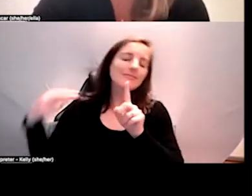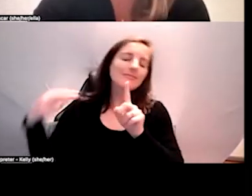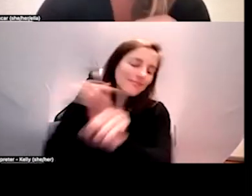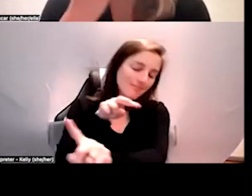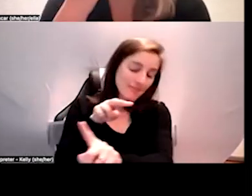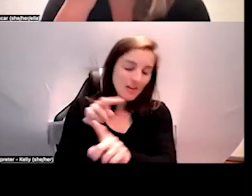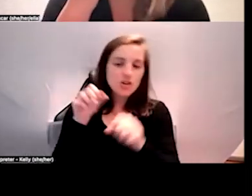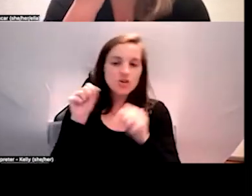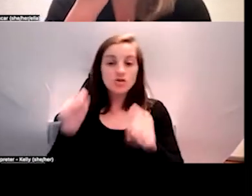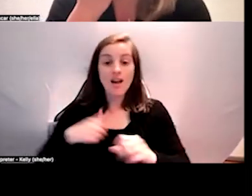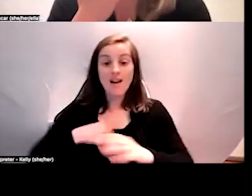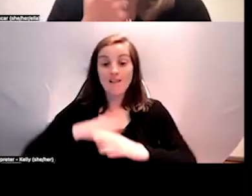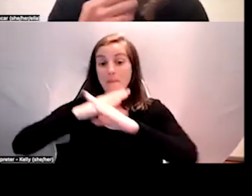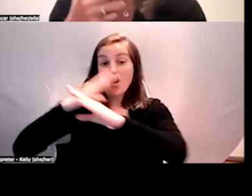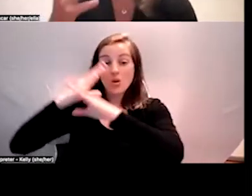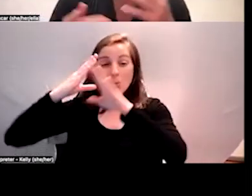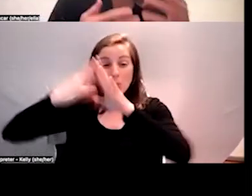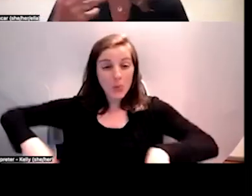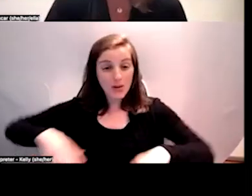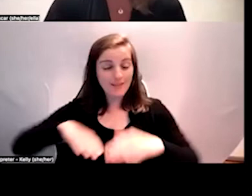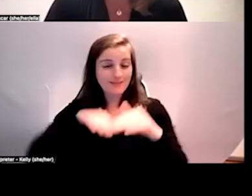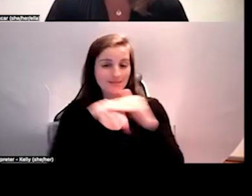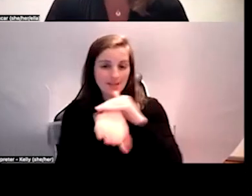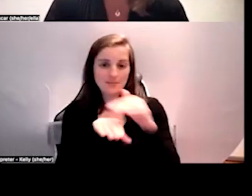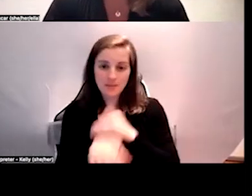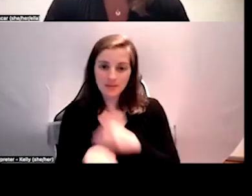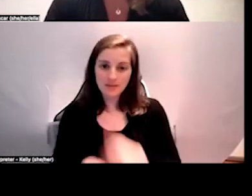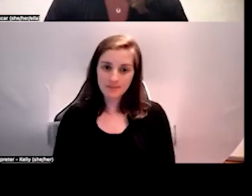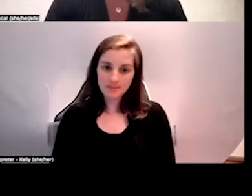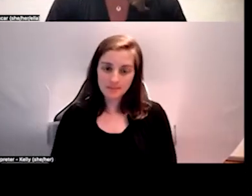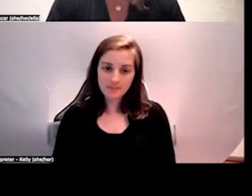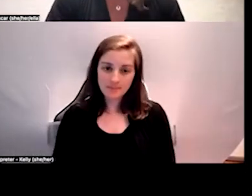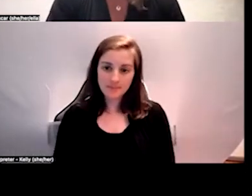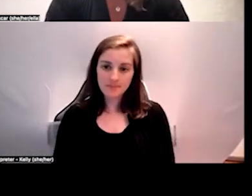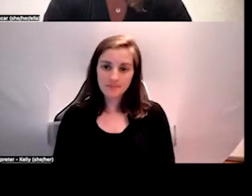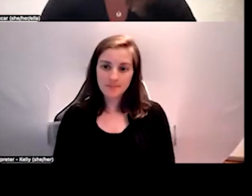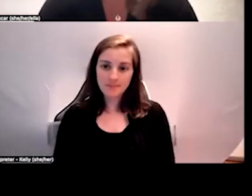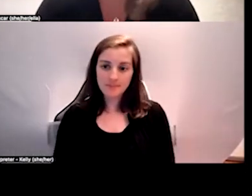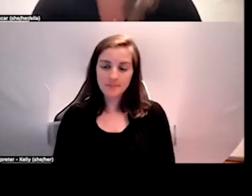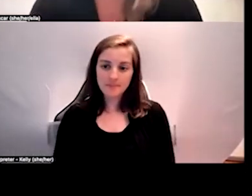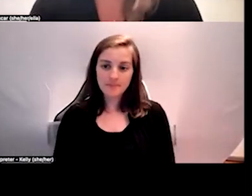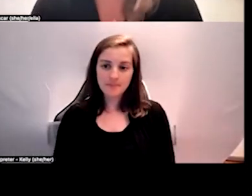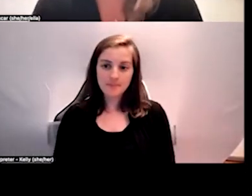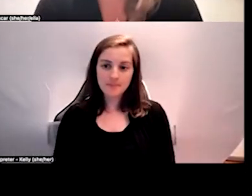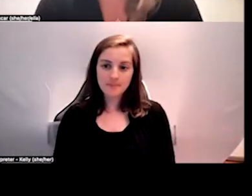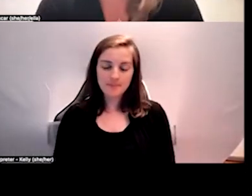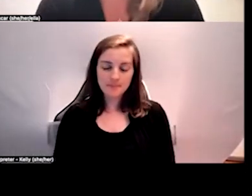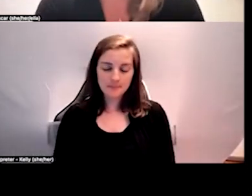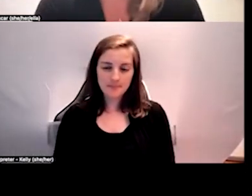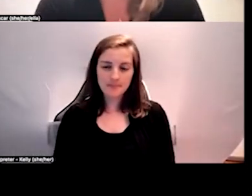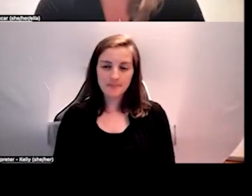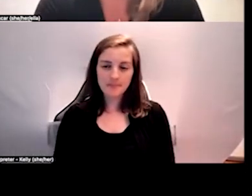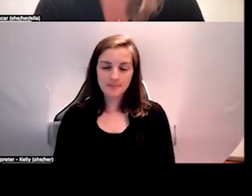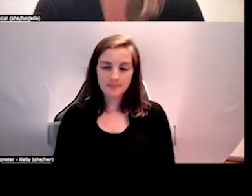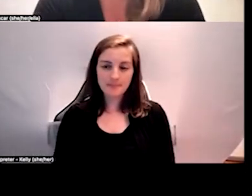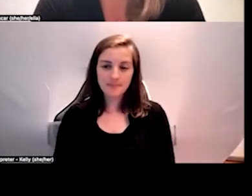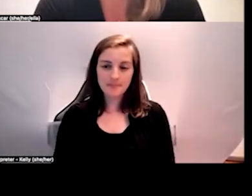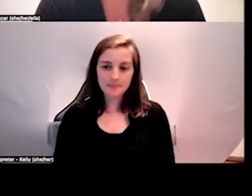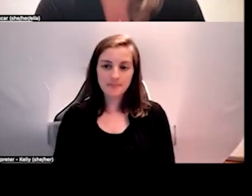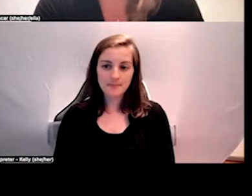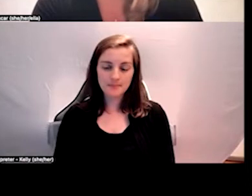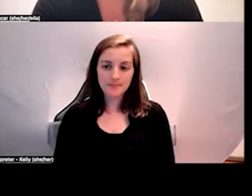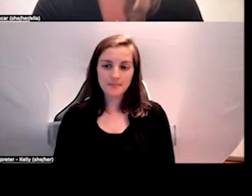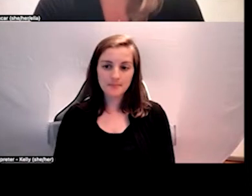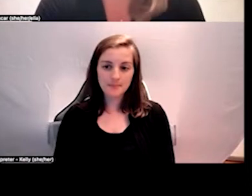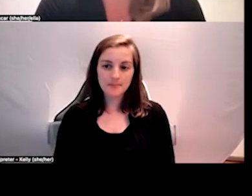accessible too. And so this really requires people to be working on what you need